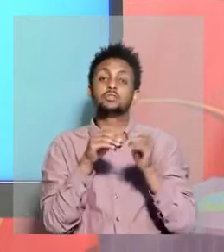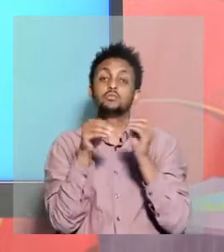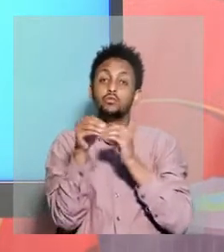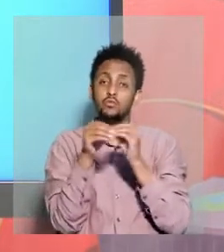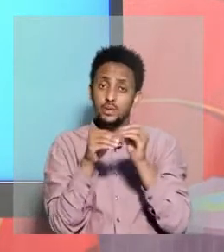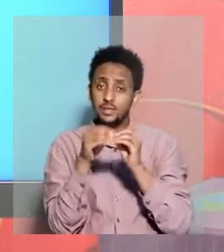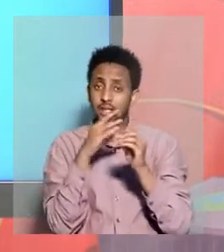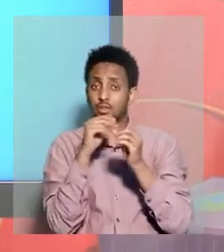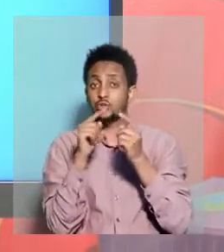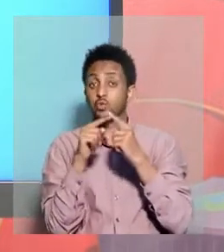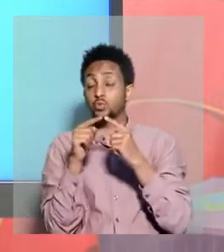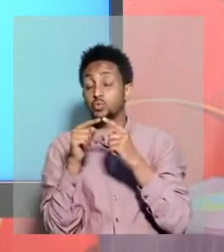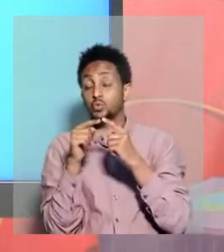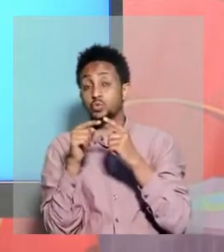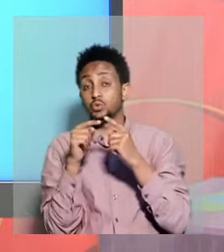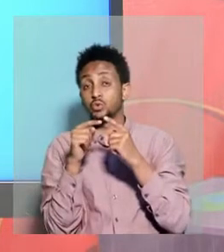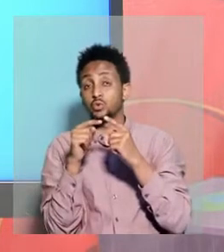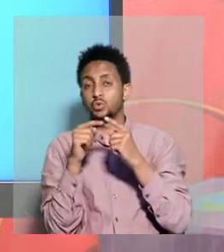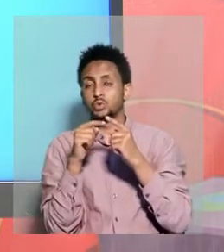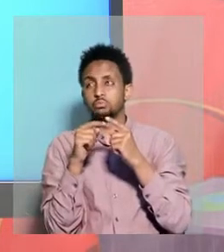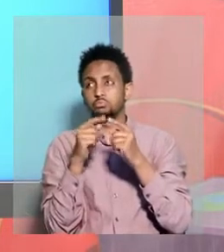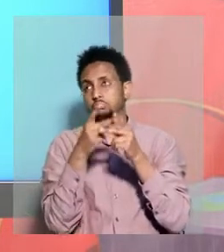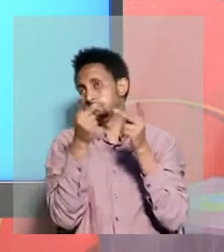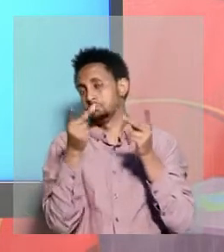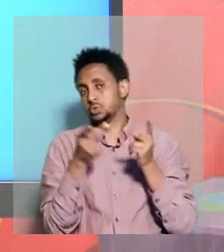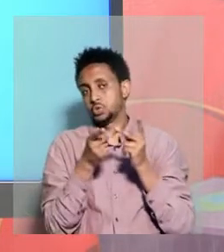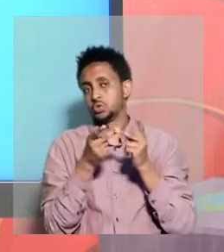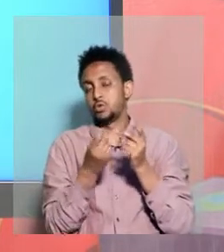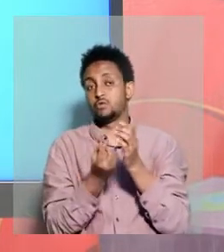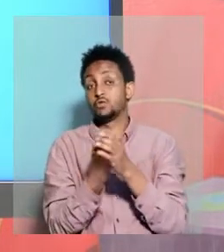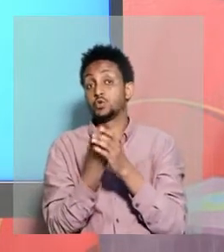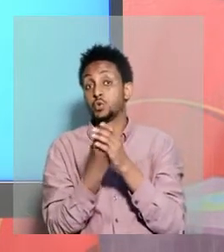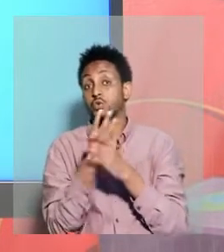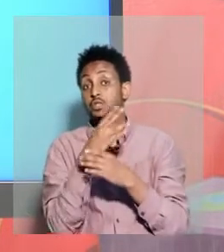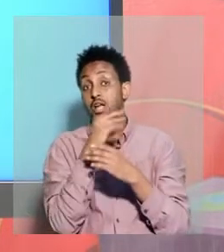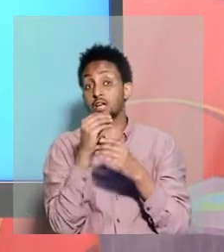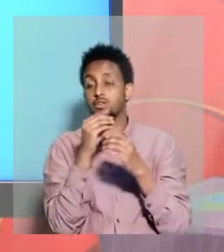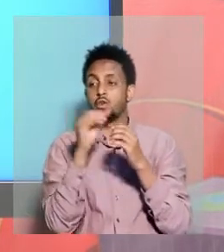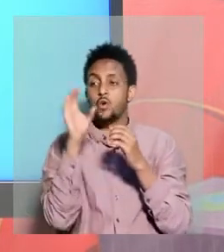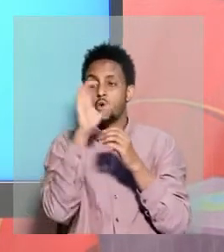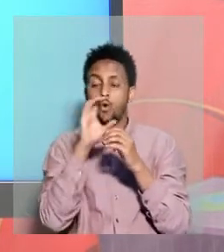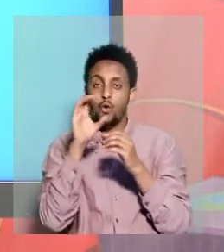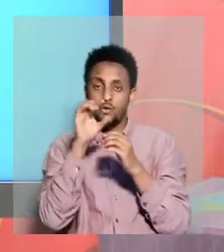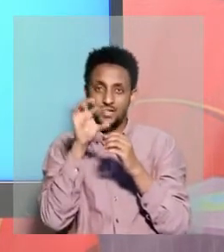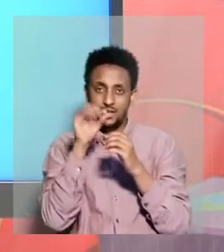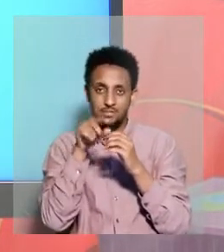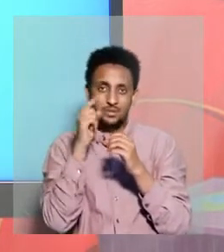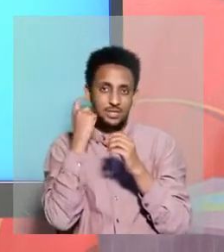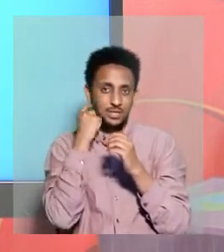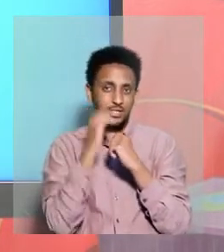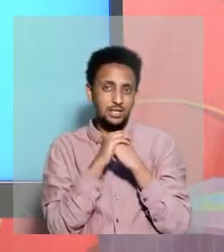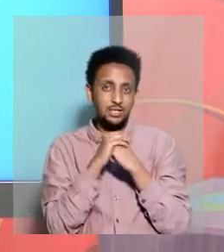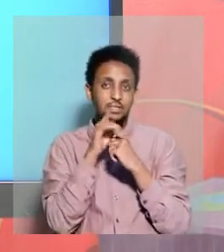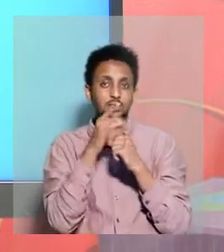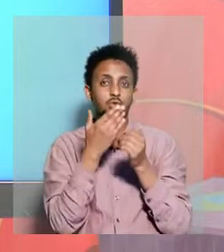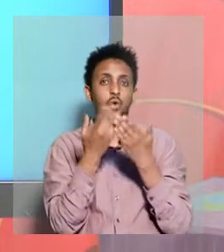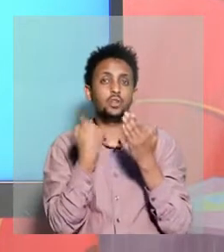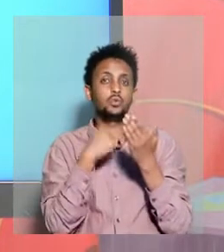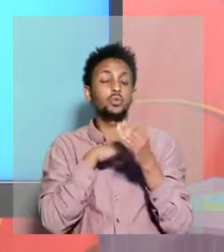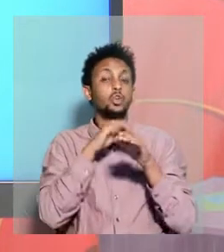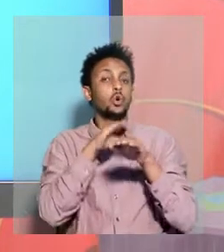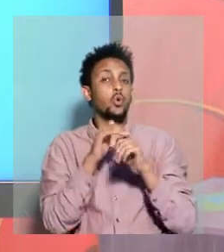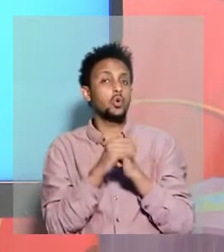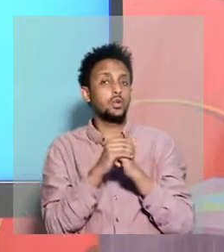movement or due to the relative position of the source and the observer or the listener. This is what we